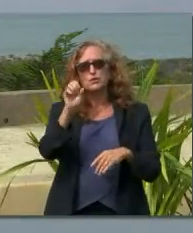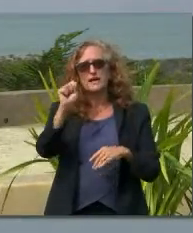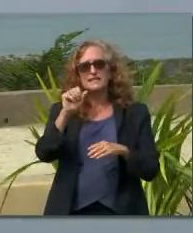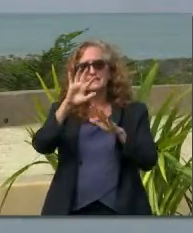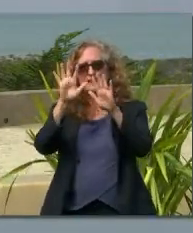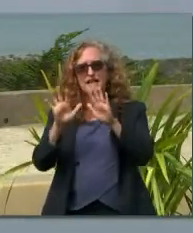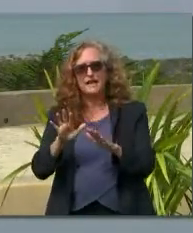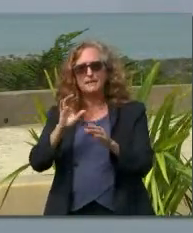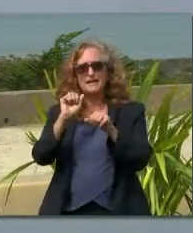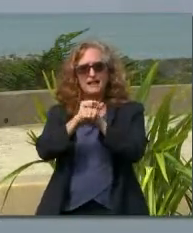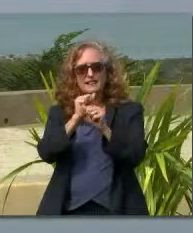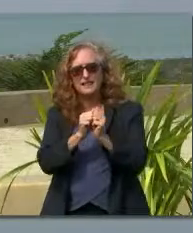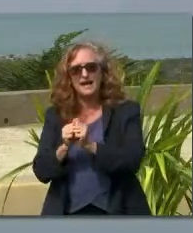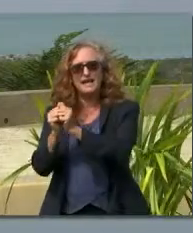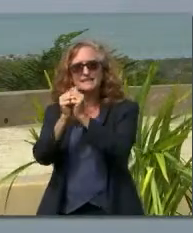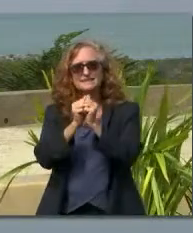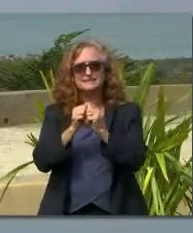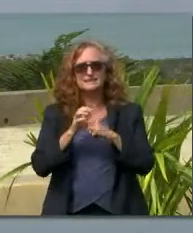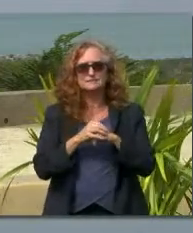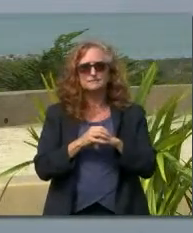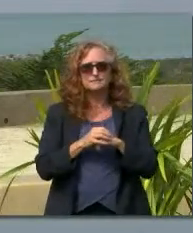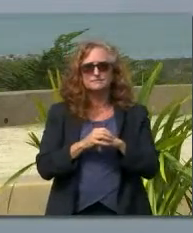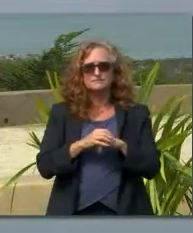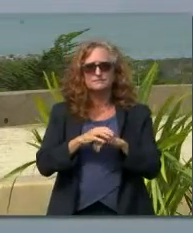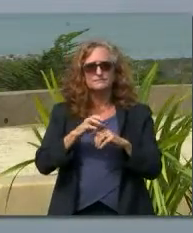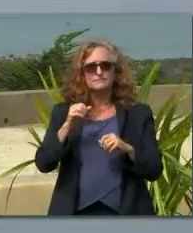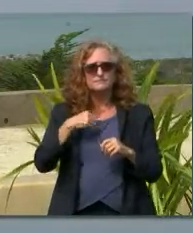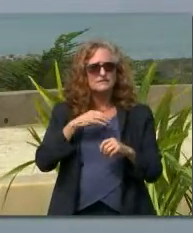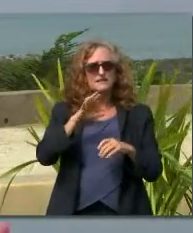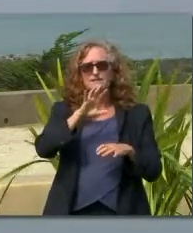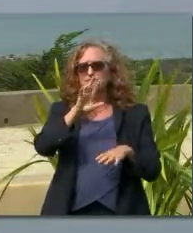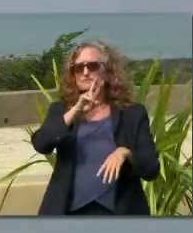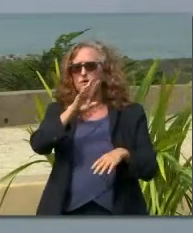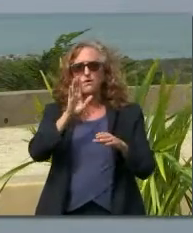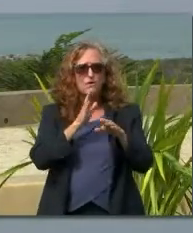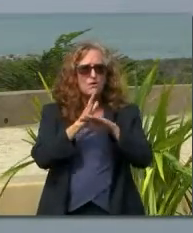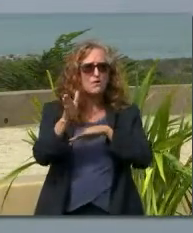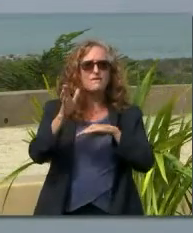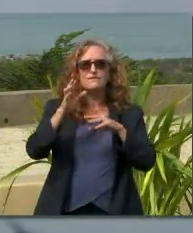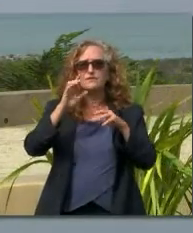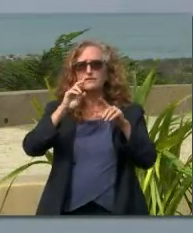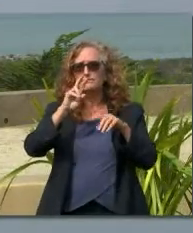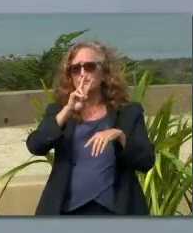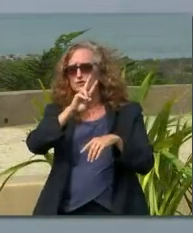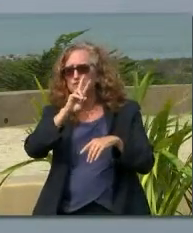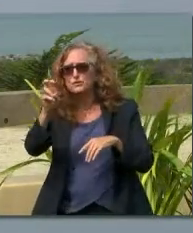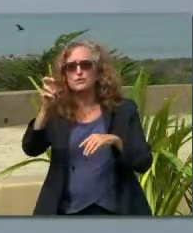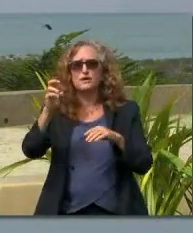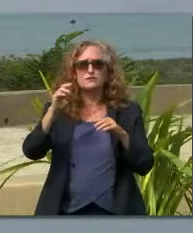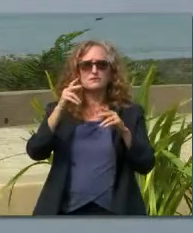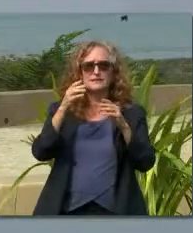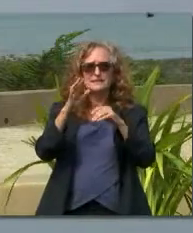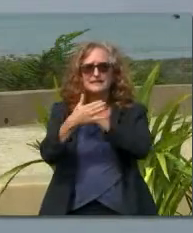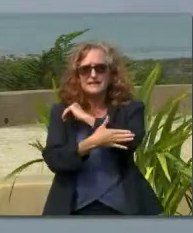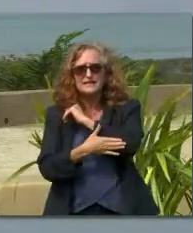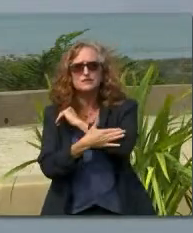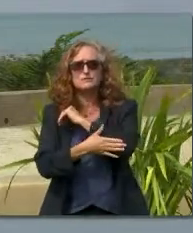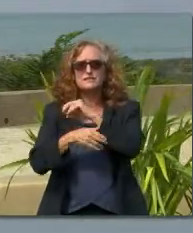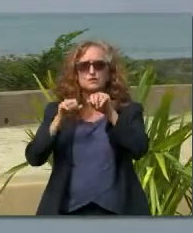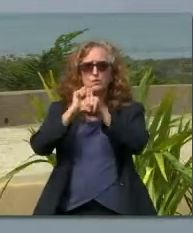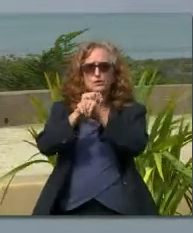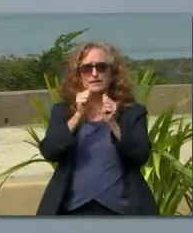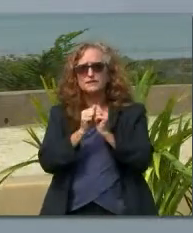these subnational efforts, this MOU under 270 jurisdictions around the globe. It's a way of saying, and I'll close on